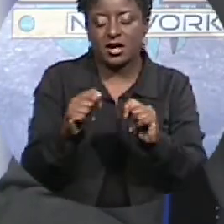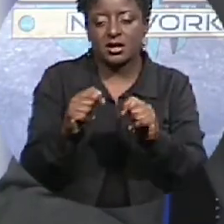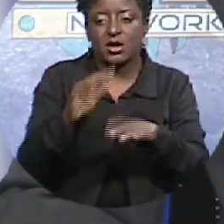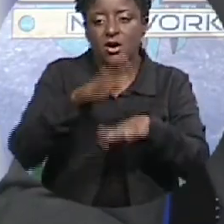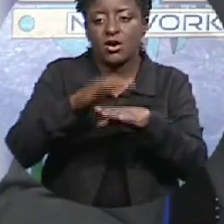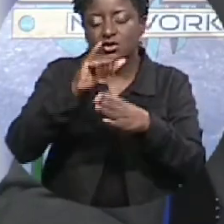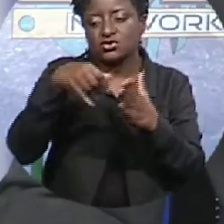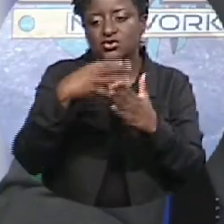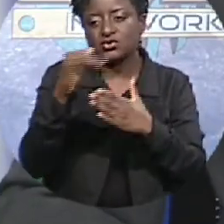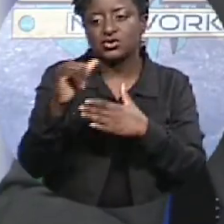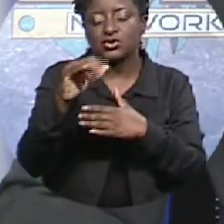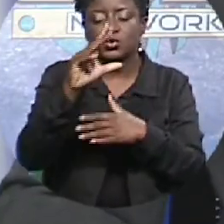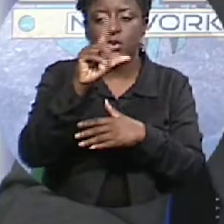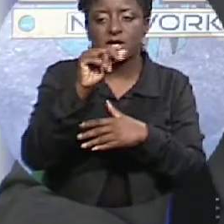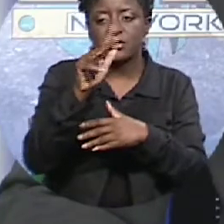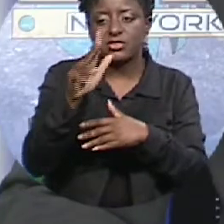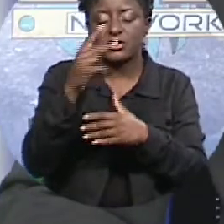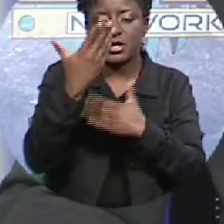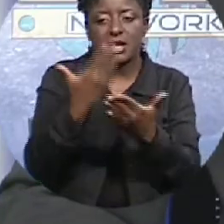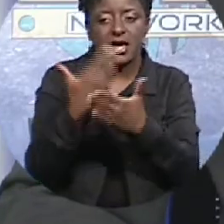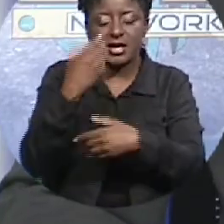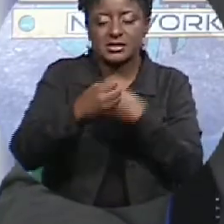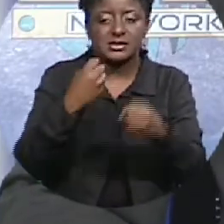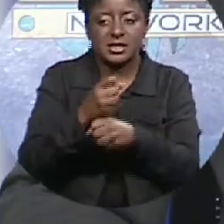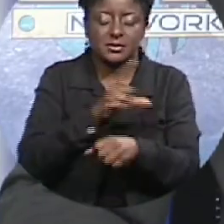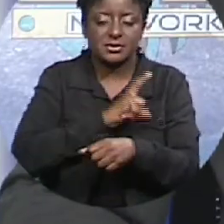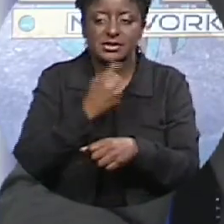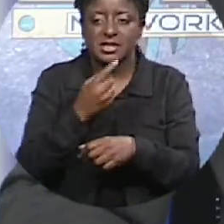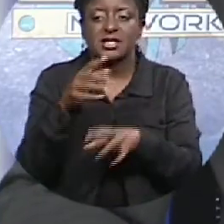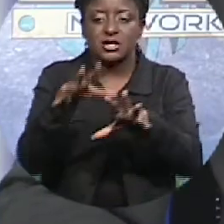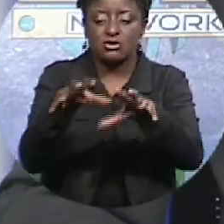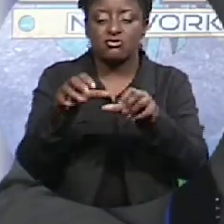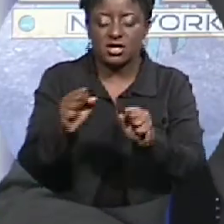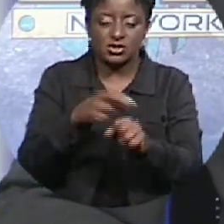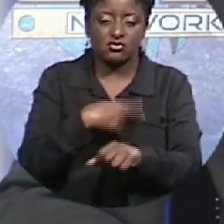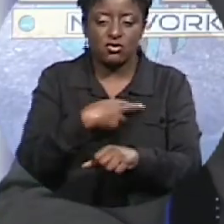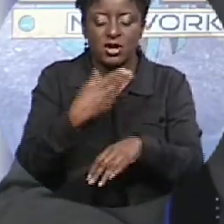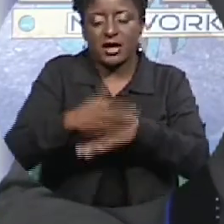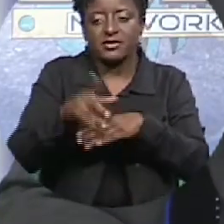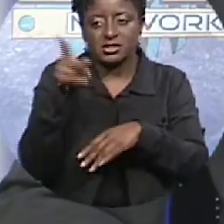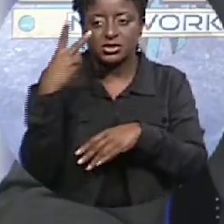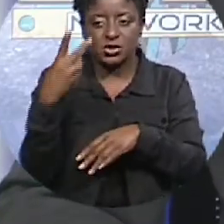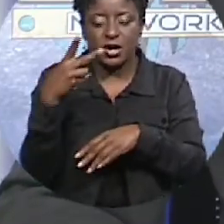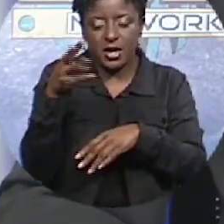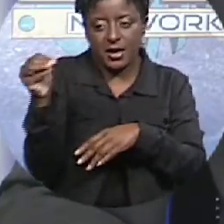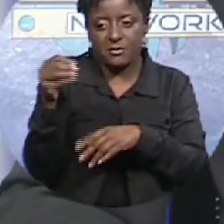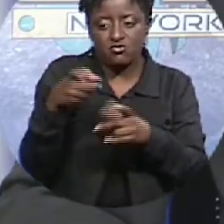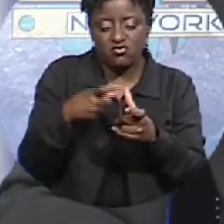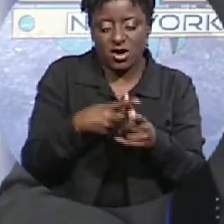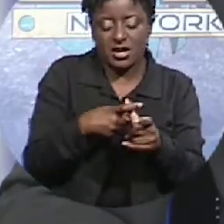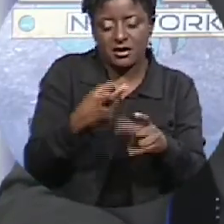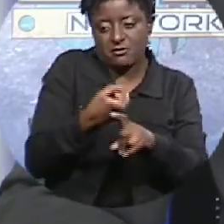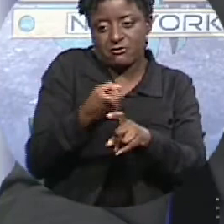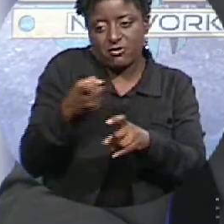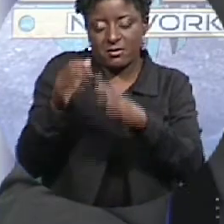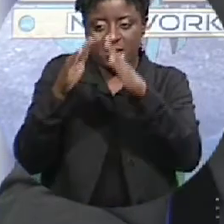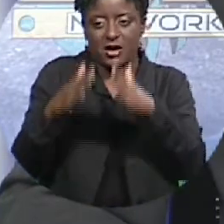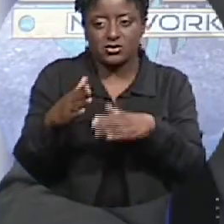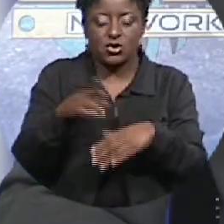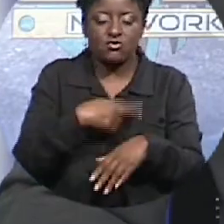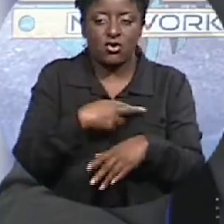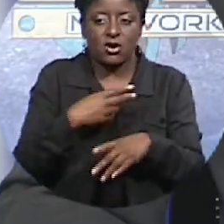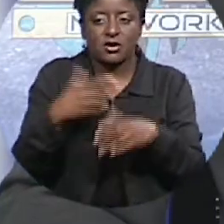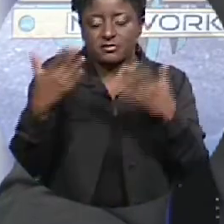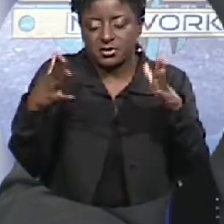year, he arrested Roll shortly after he saw him running from a residence. The officer noted that Roll had already taken off his clothes and was